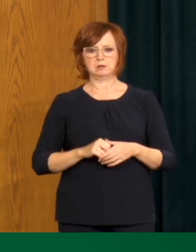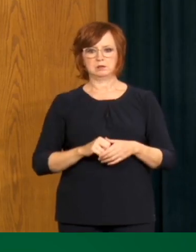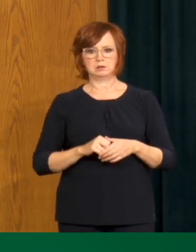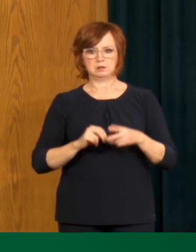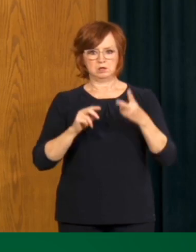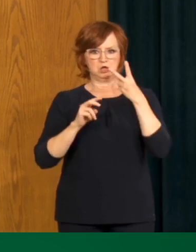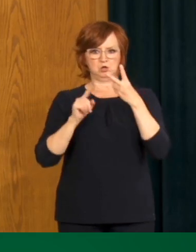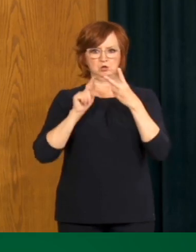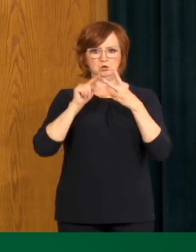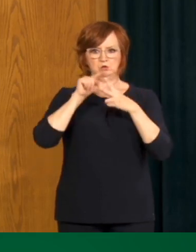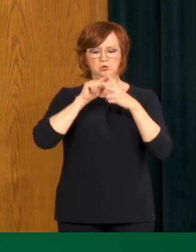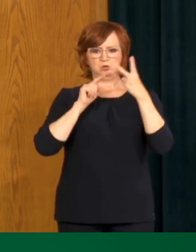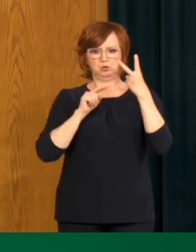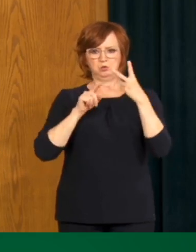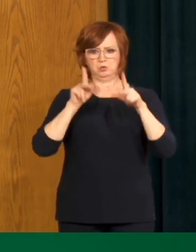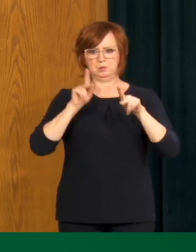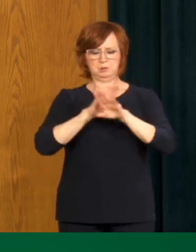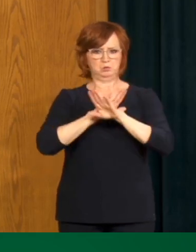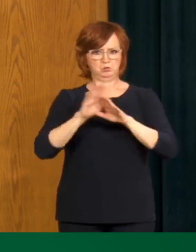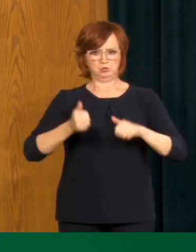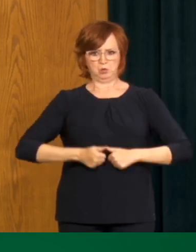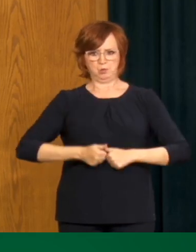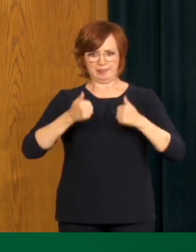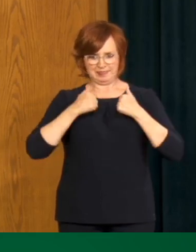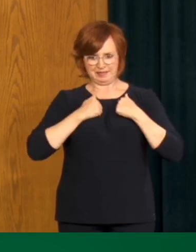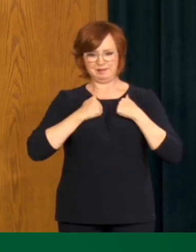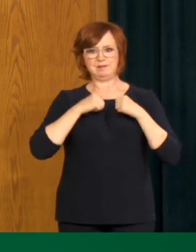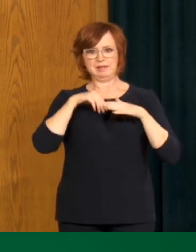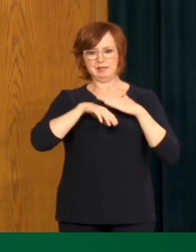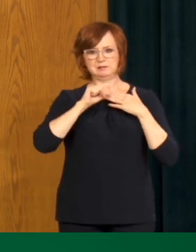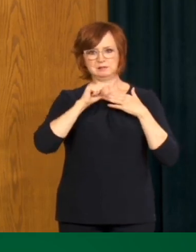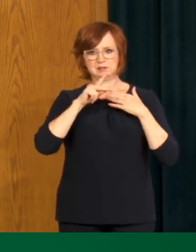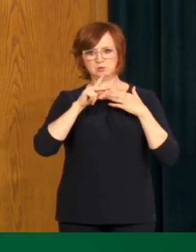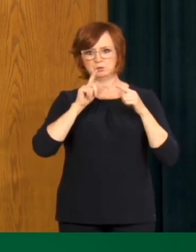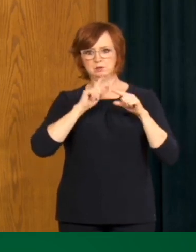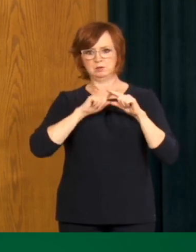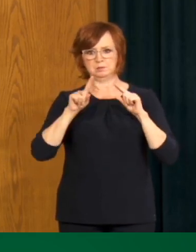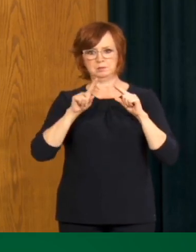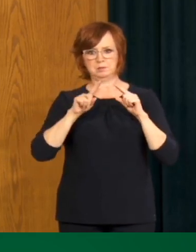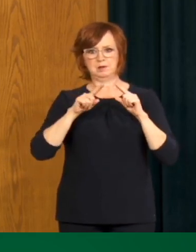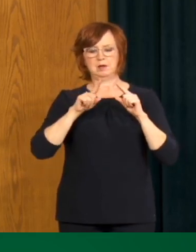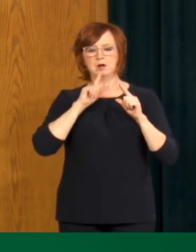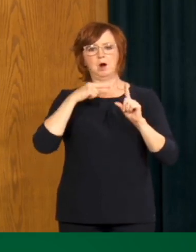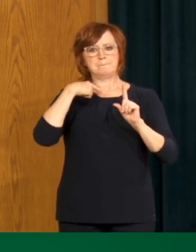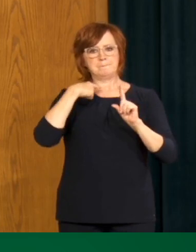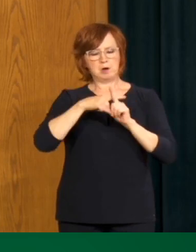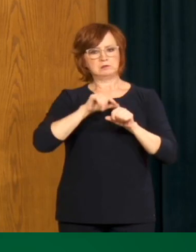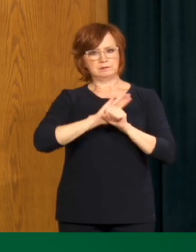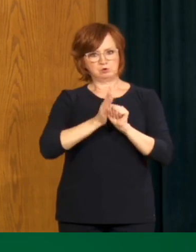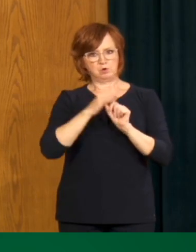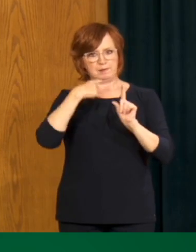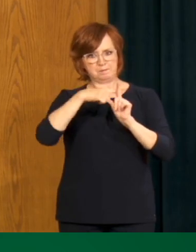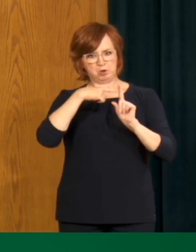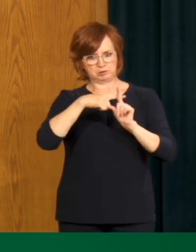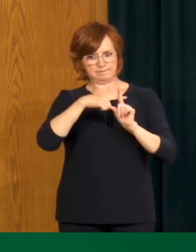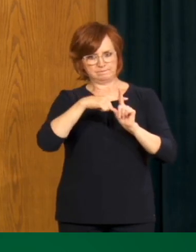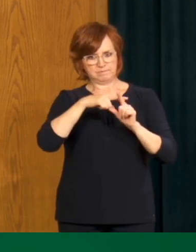don't live in Saskatchewan but tested positive here? I don't have that information. Yeah, but